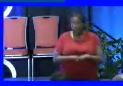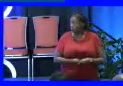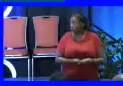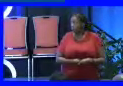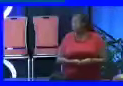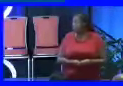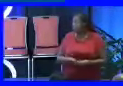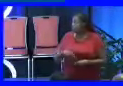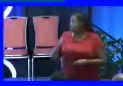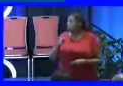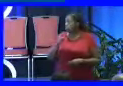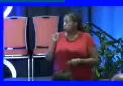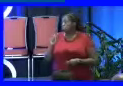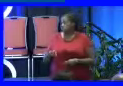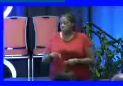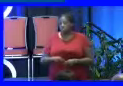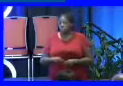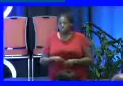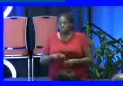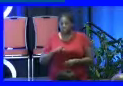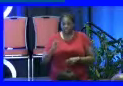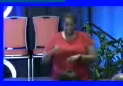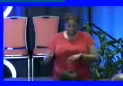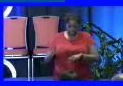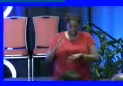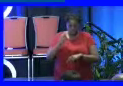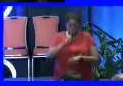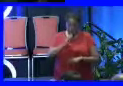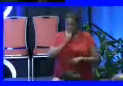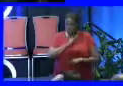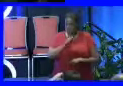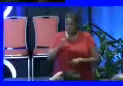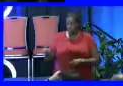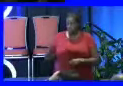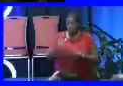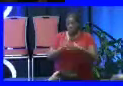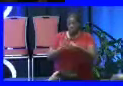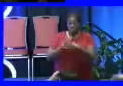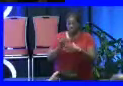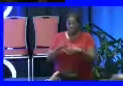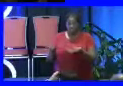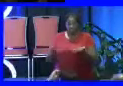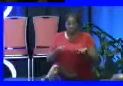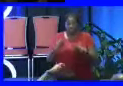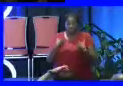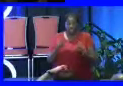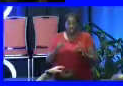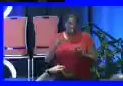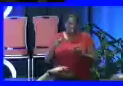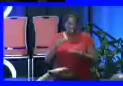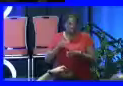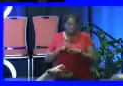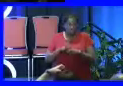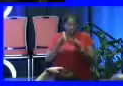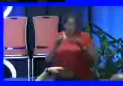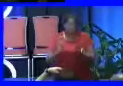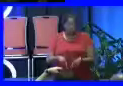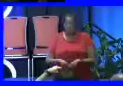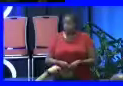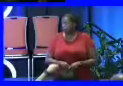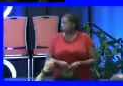And then one more question for you, Liz, on Arizona. Are you guys sharing any behavioral health data as part of the agreement?